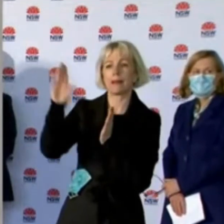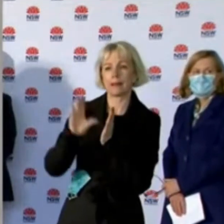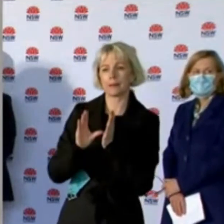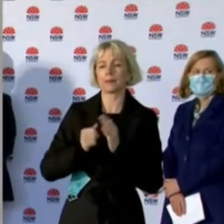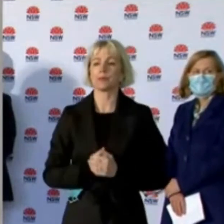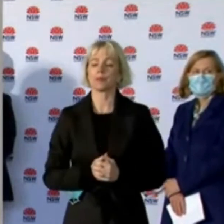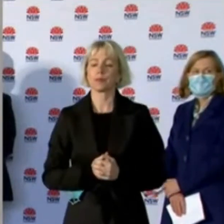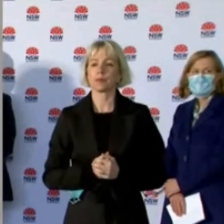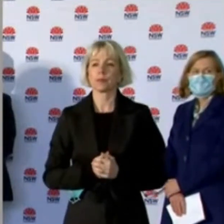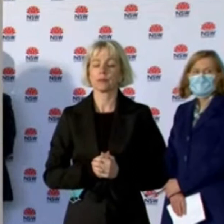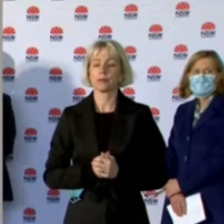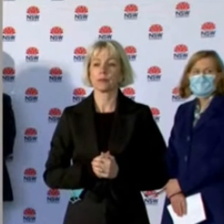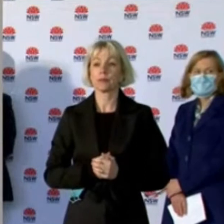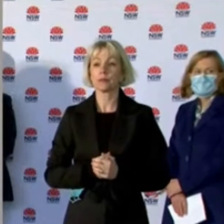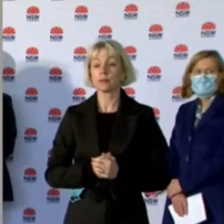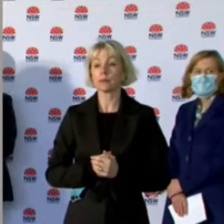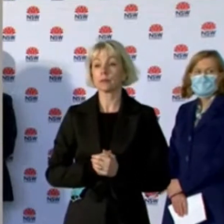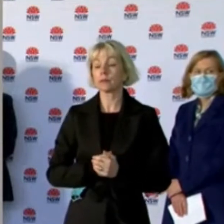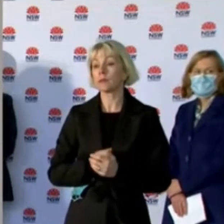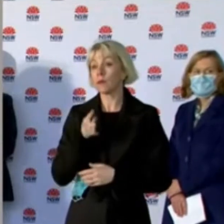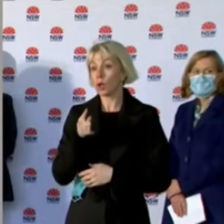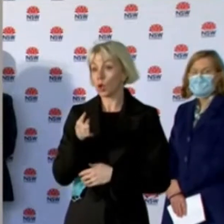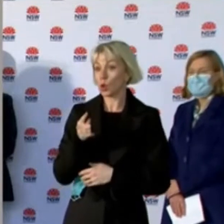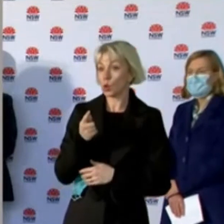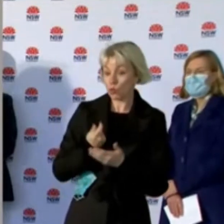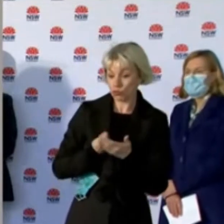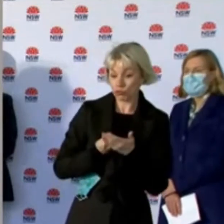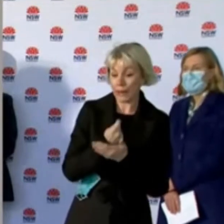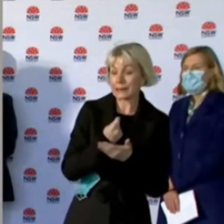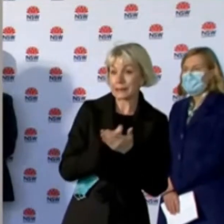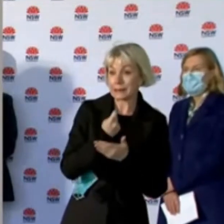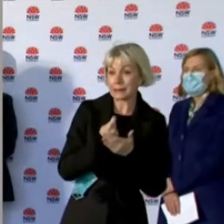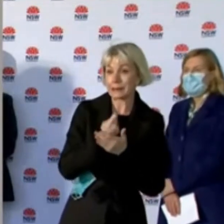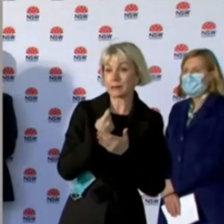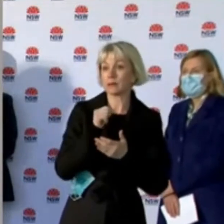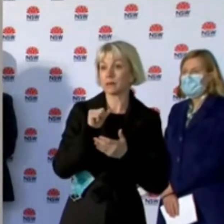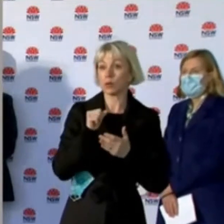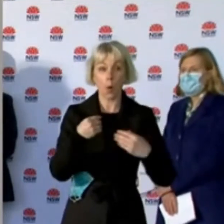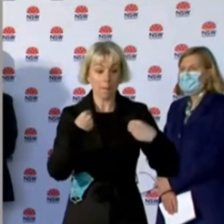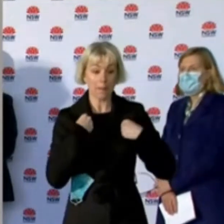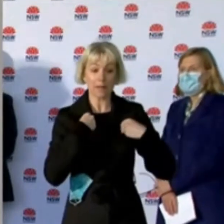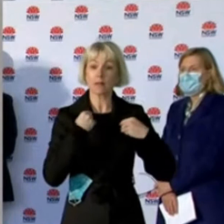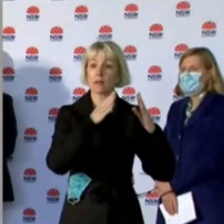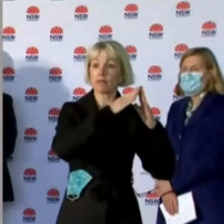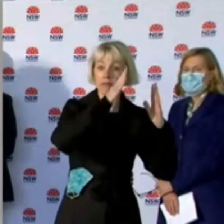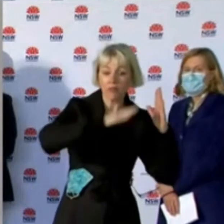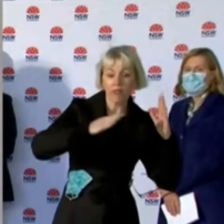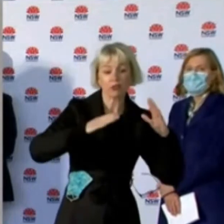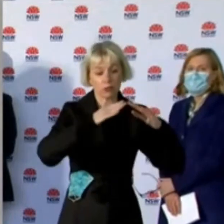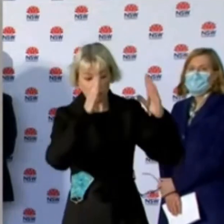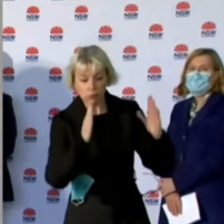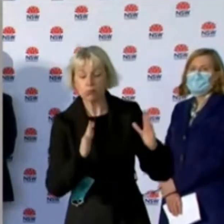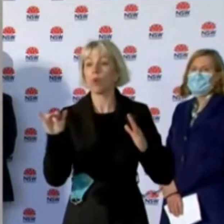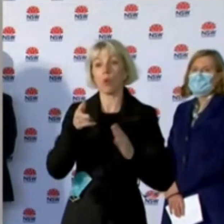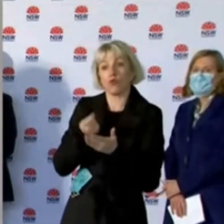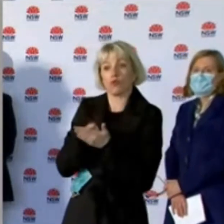point out for tenants as well, both retail and commercial, as well as residential tenants who are feeling pressure